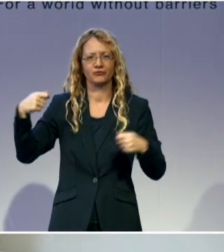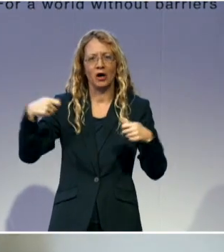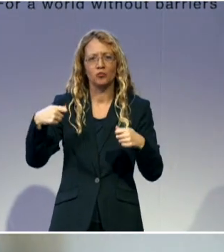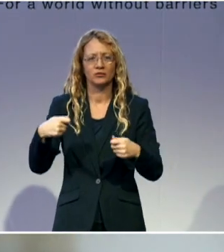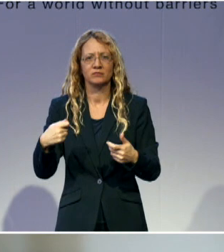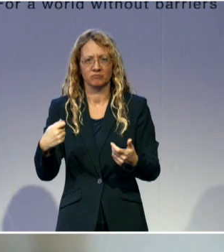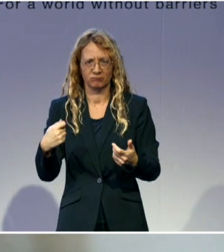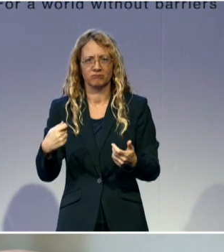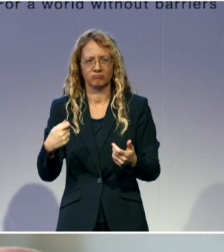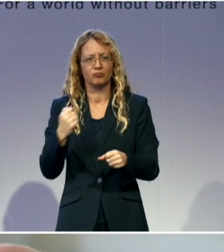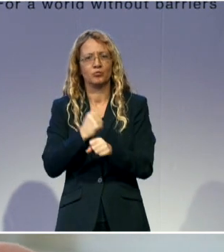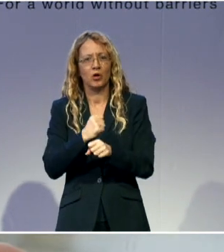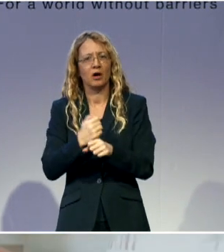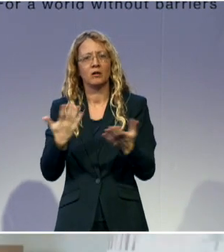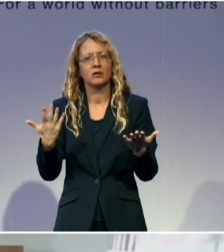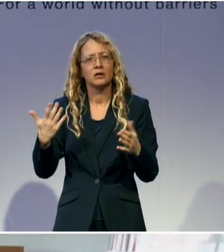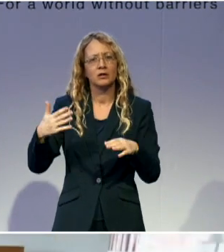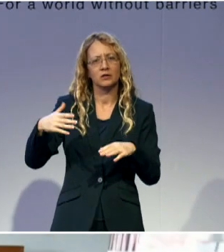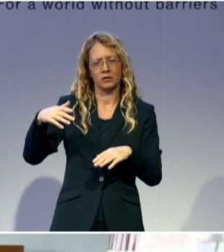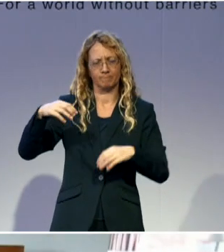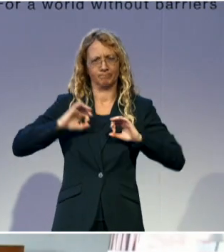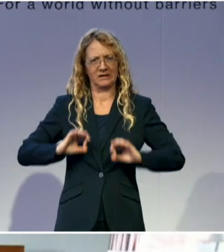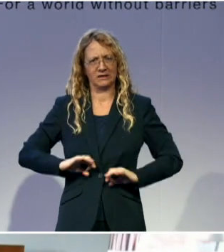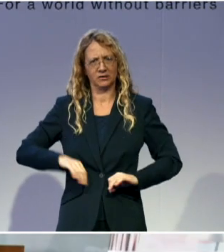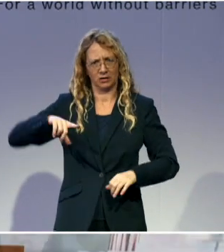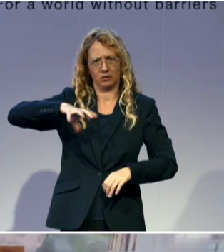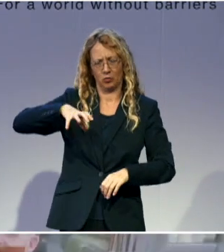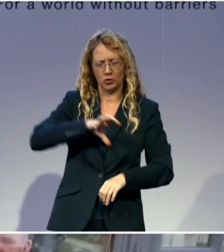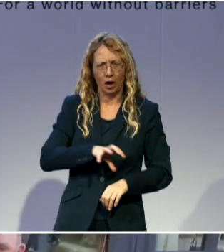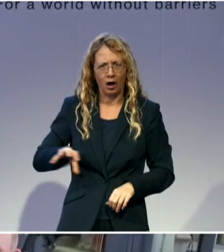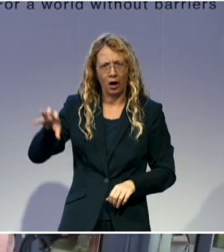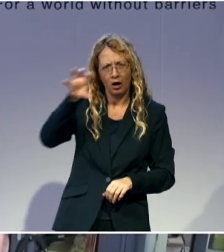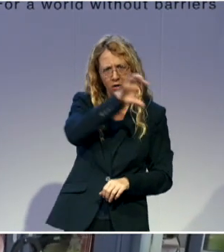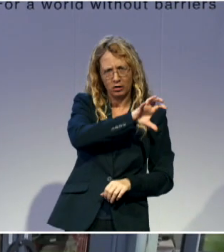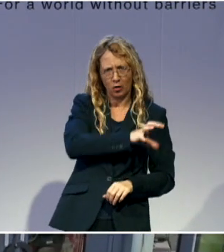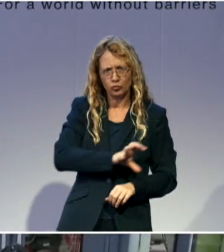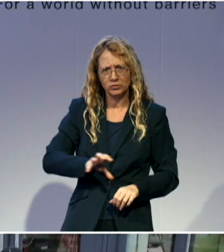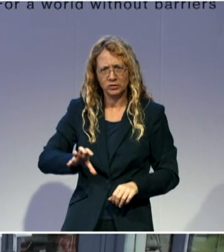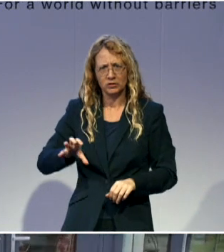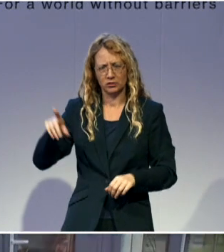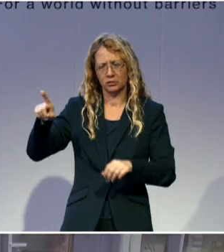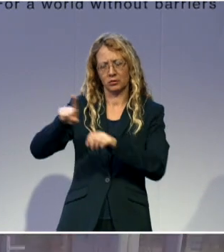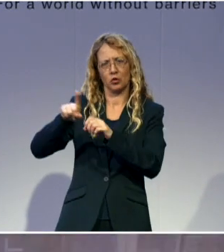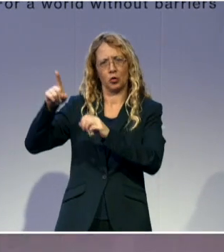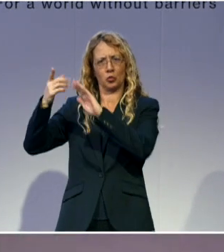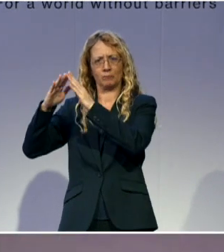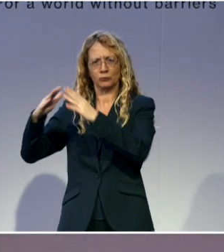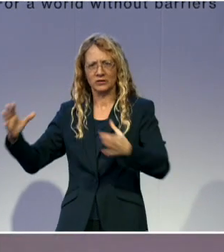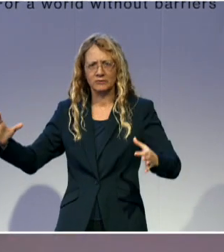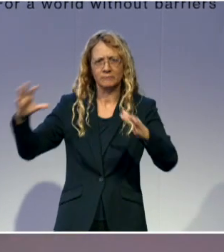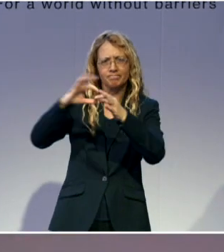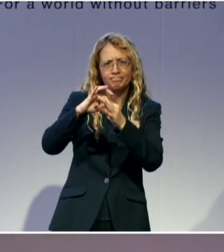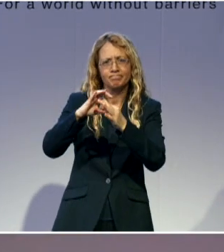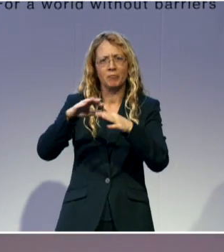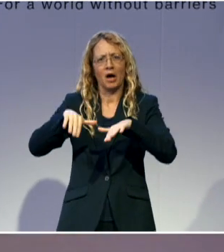and philanthropies to implement reform in mental health, disability, and homeless services. It awards government